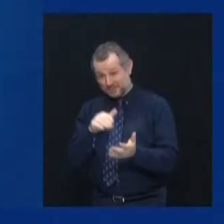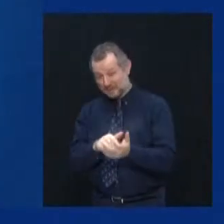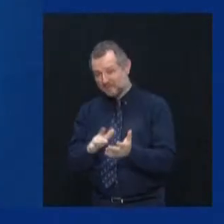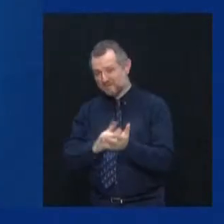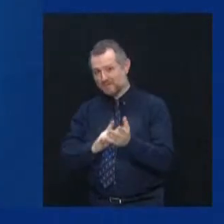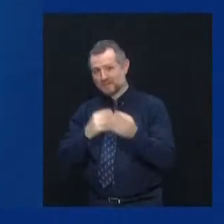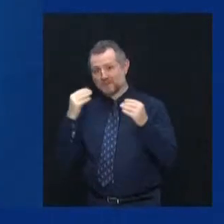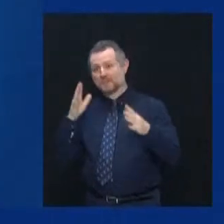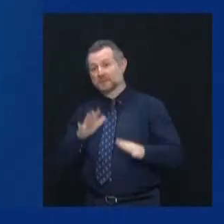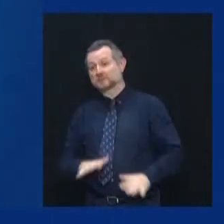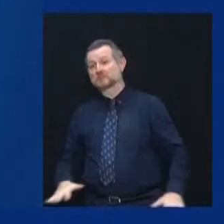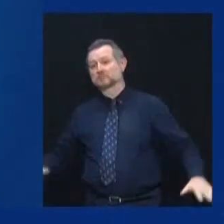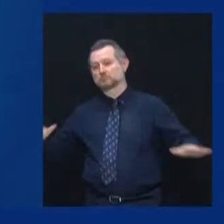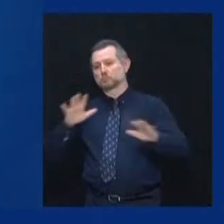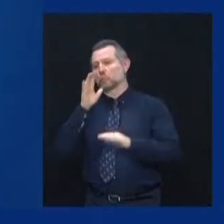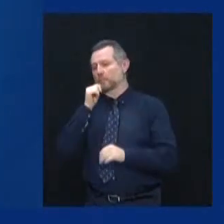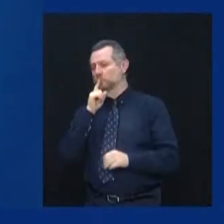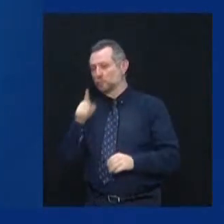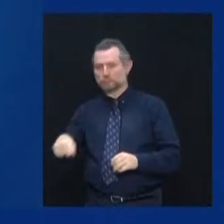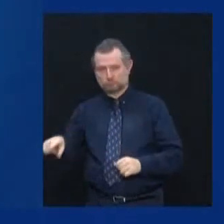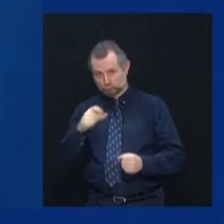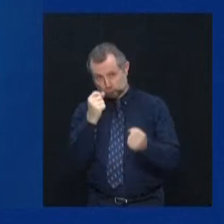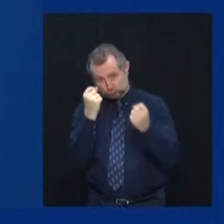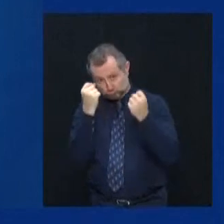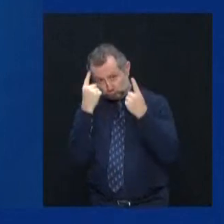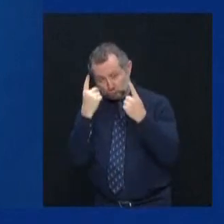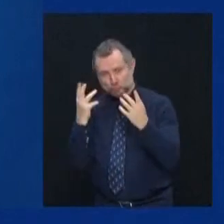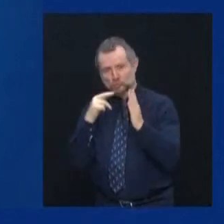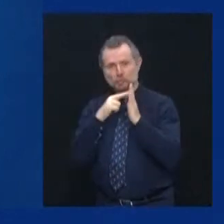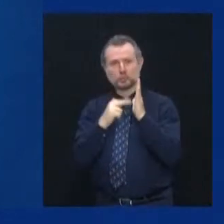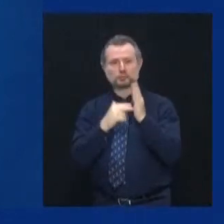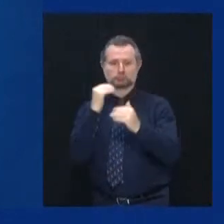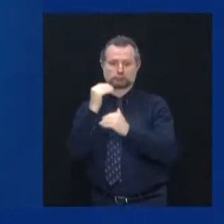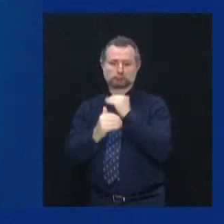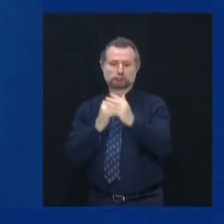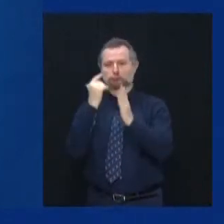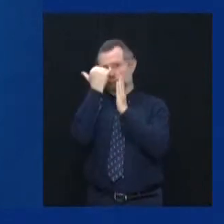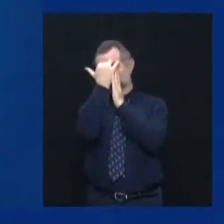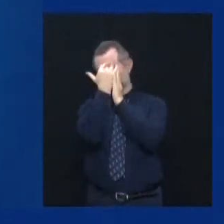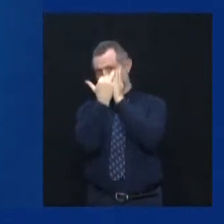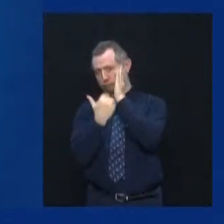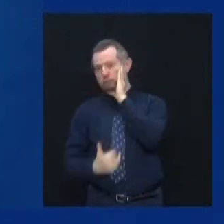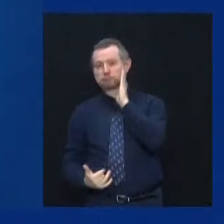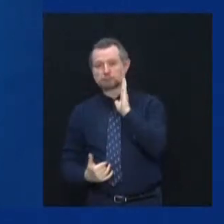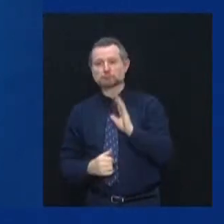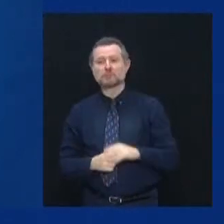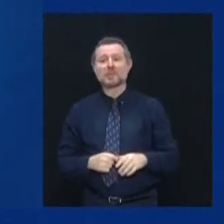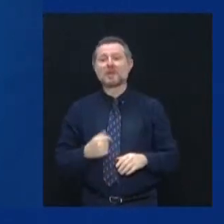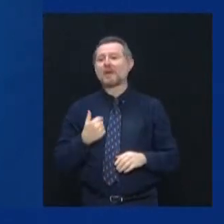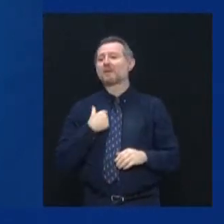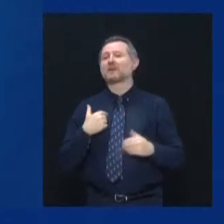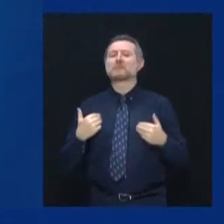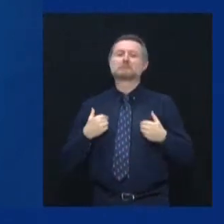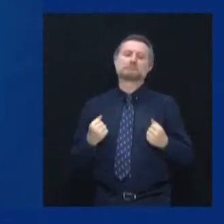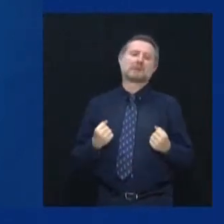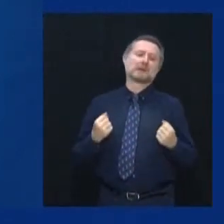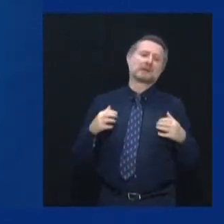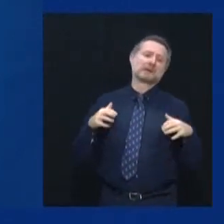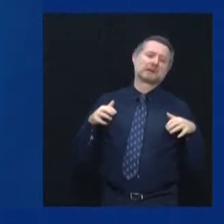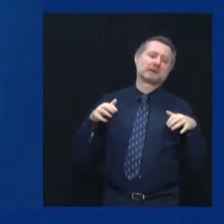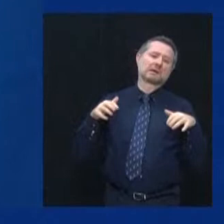understand the rules of how to participate. There are hundreds and hundreds of